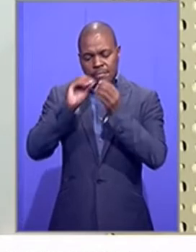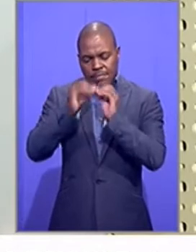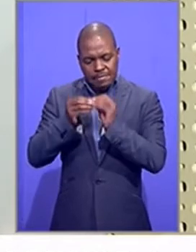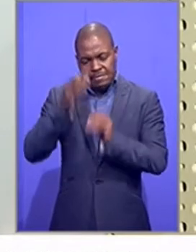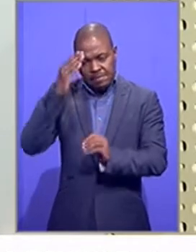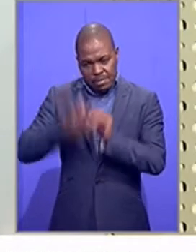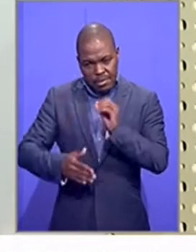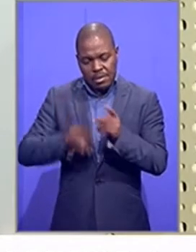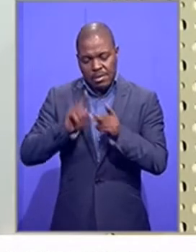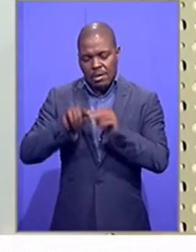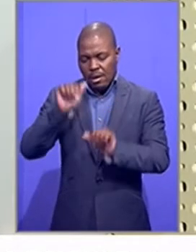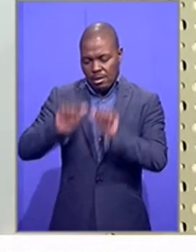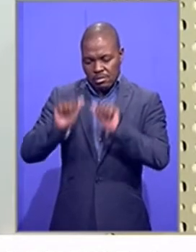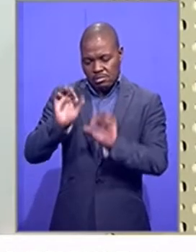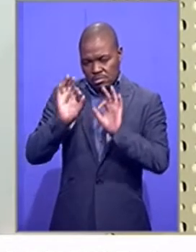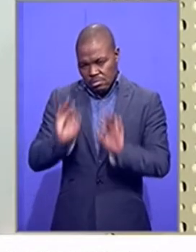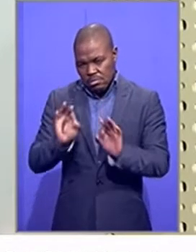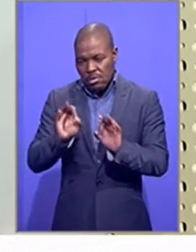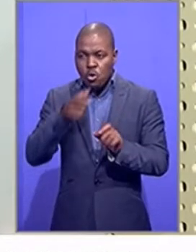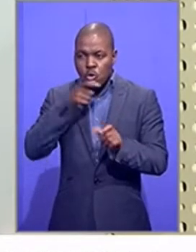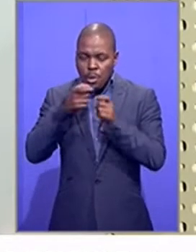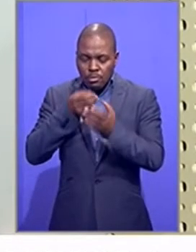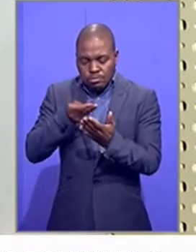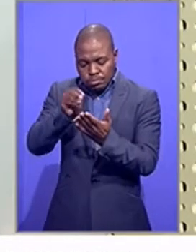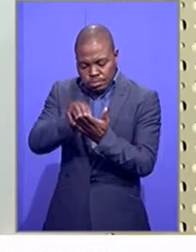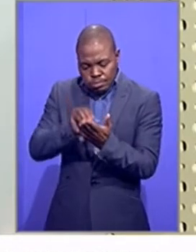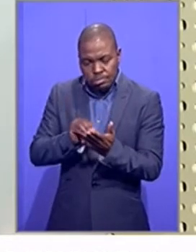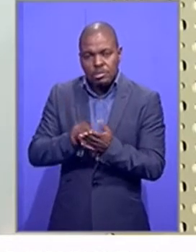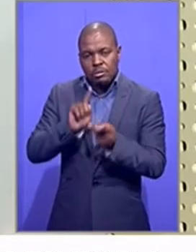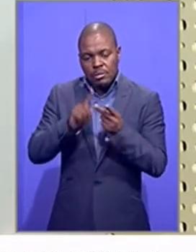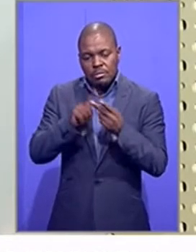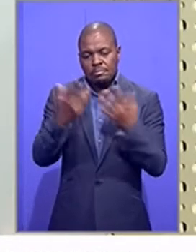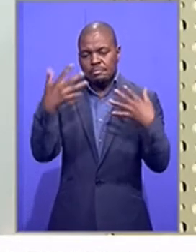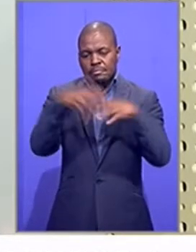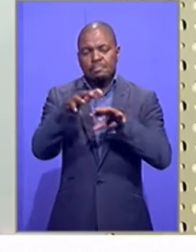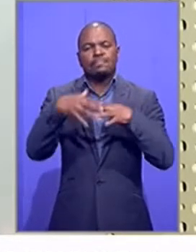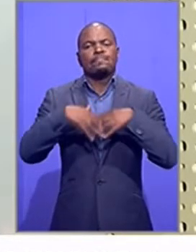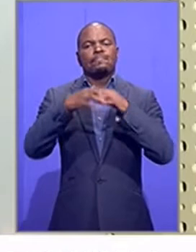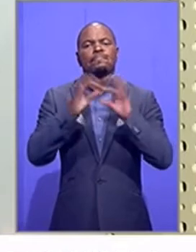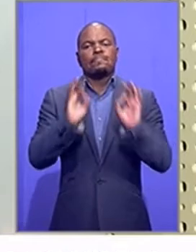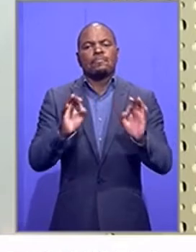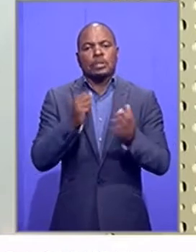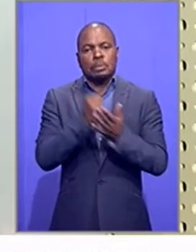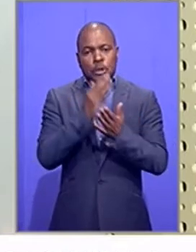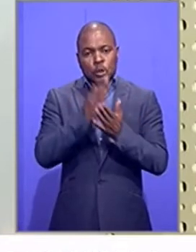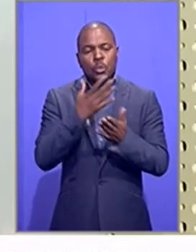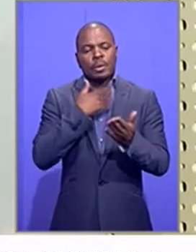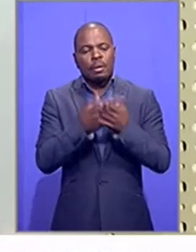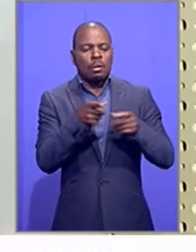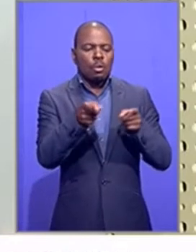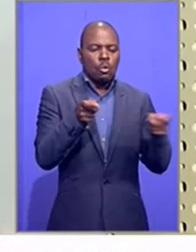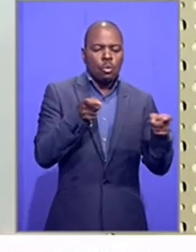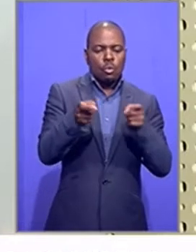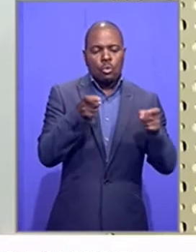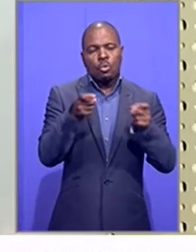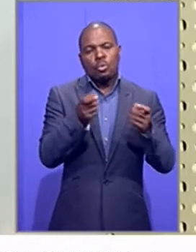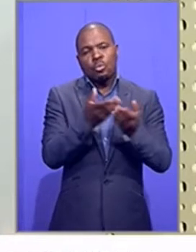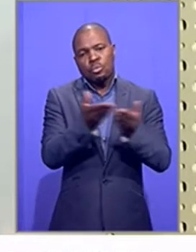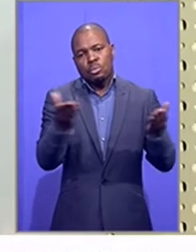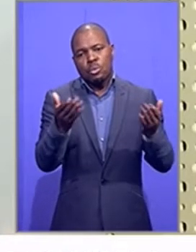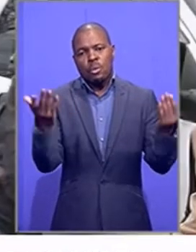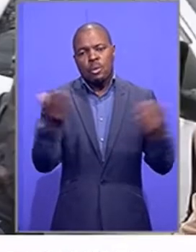been assessed with the inputs, and then they will be able to kick in to make sure that we still have some control at